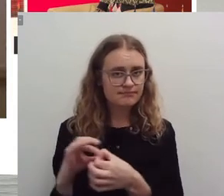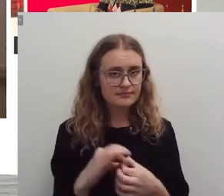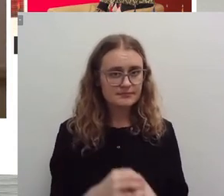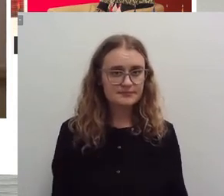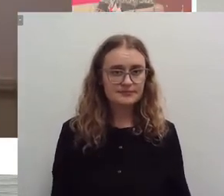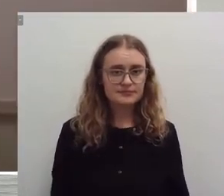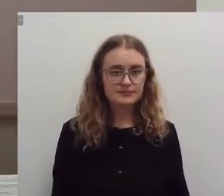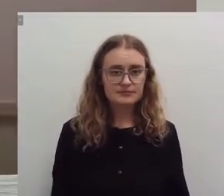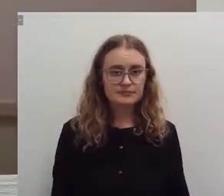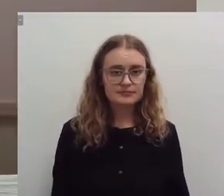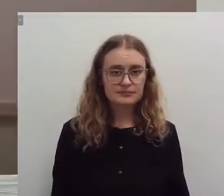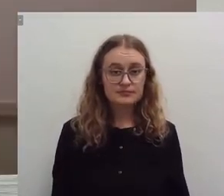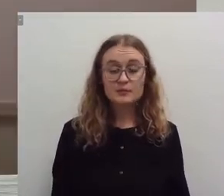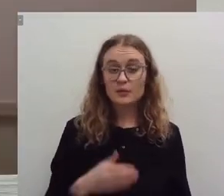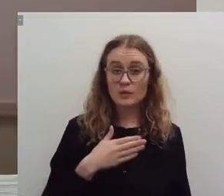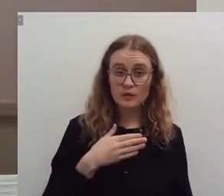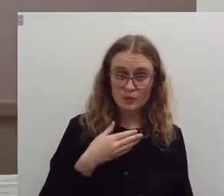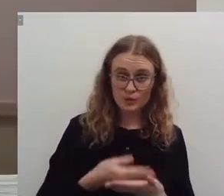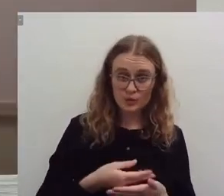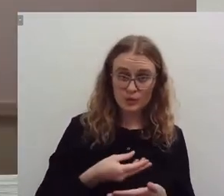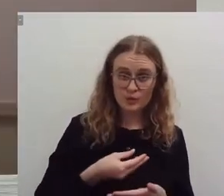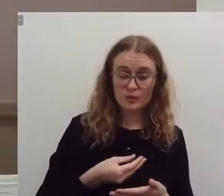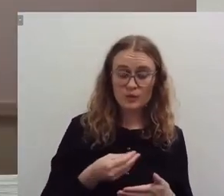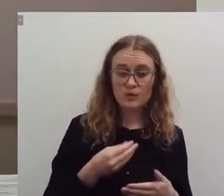gathers all the actors and all the